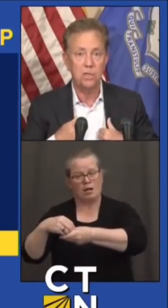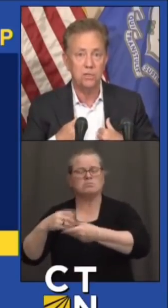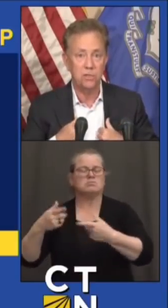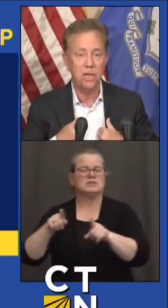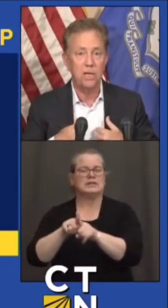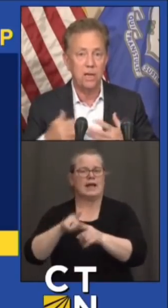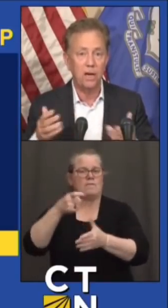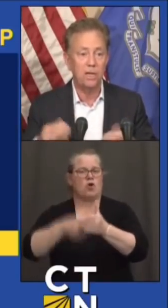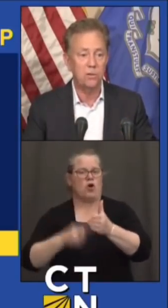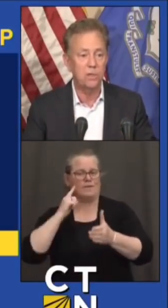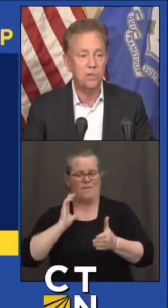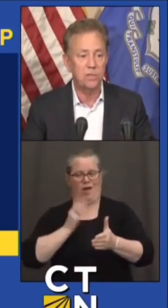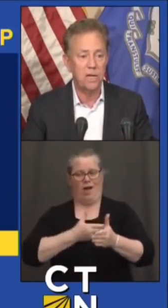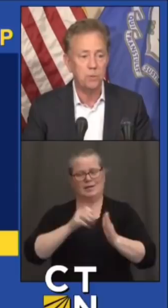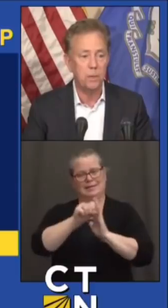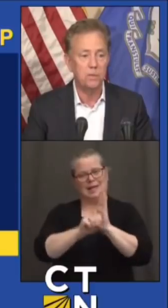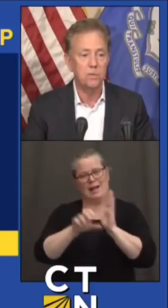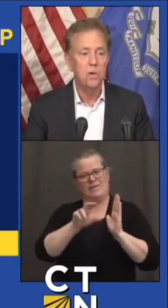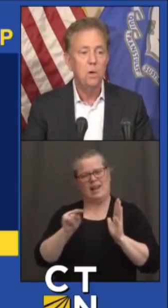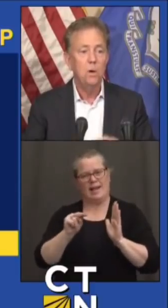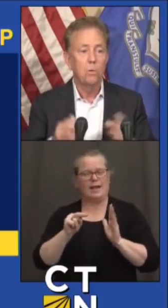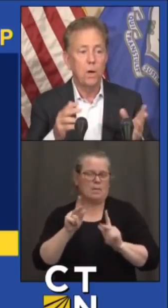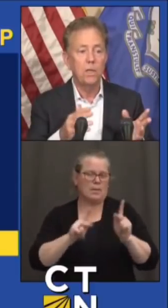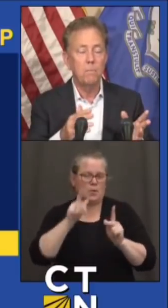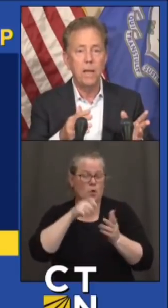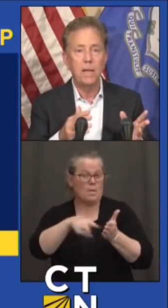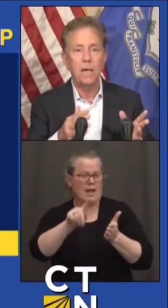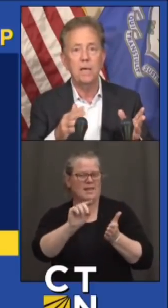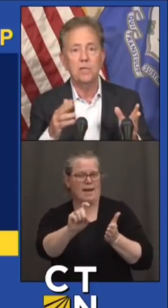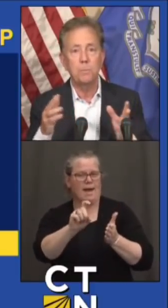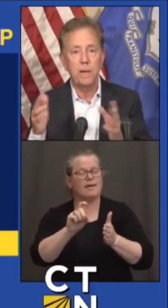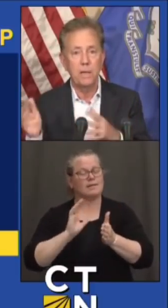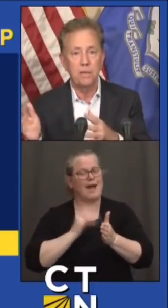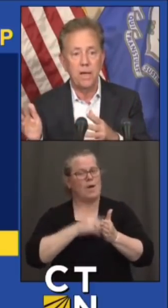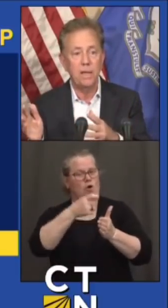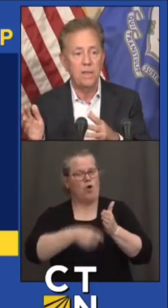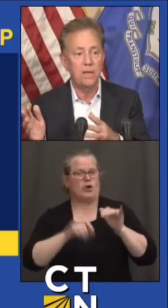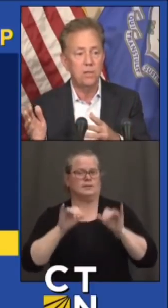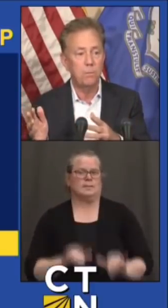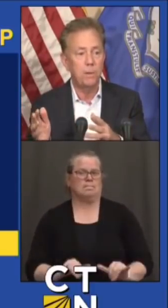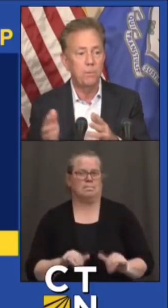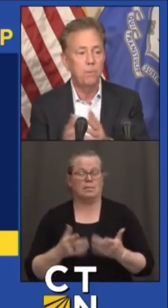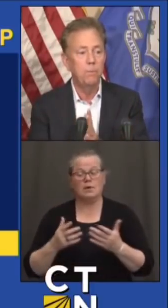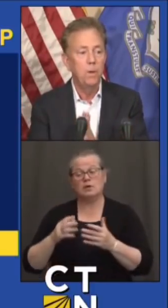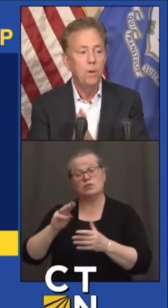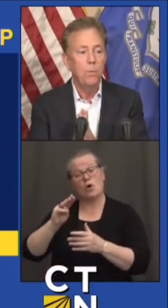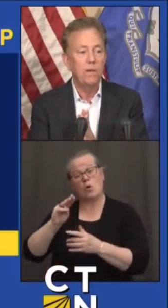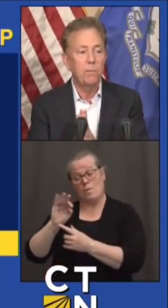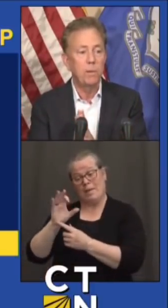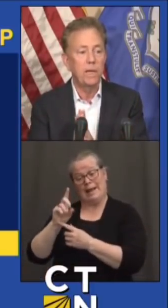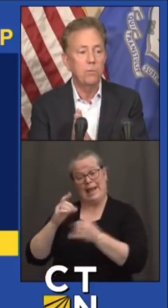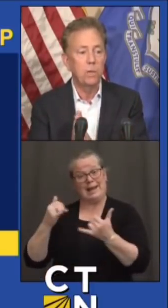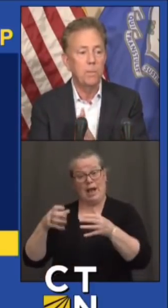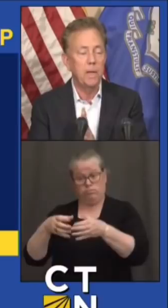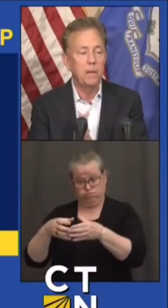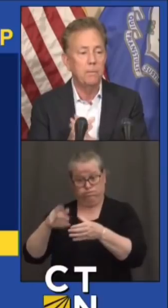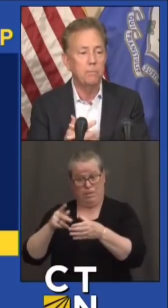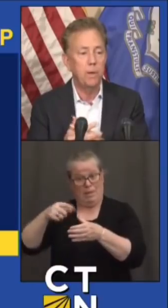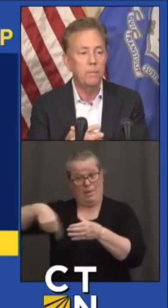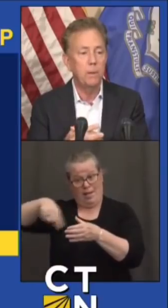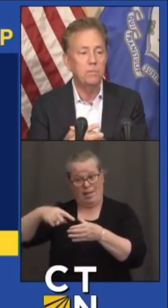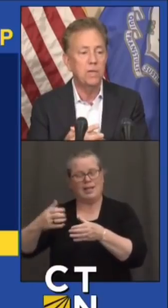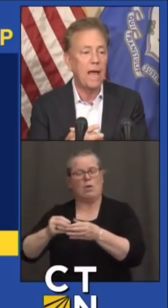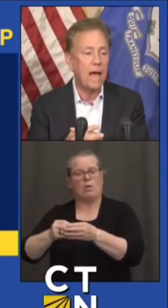us, the state of Connecticut, to us, the taxpayers, rather than Medicaid expanding to 8,000 people, we have a plan to